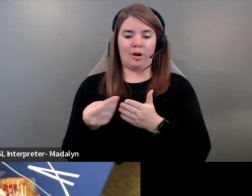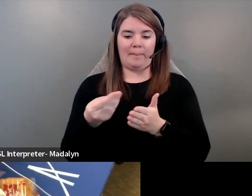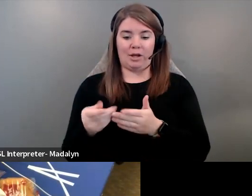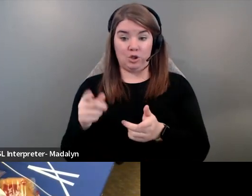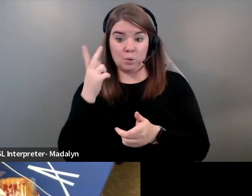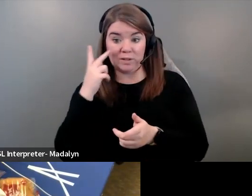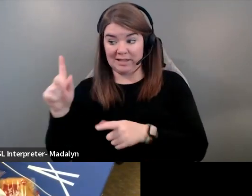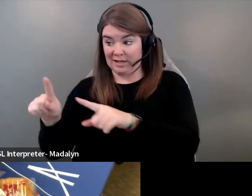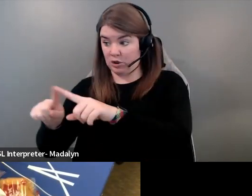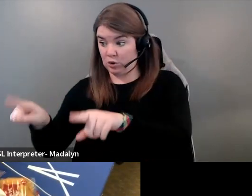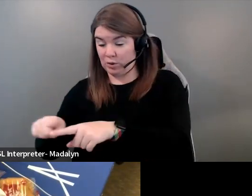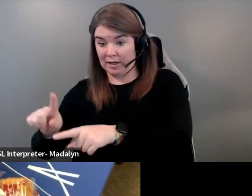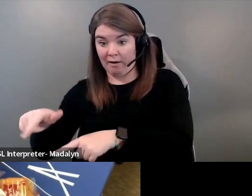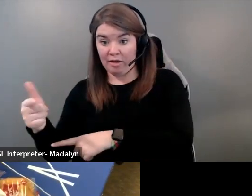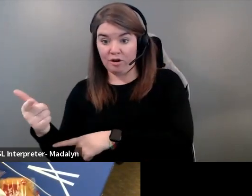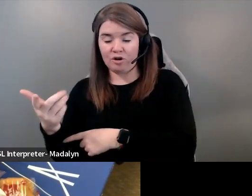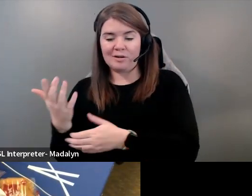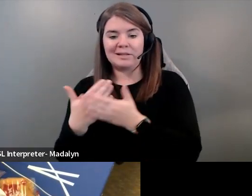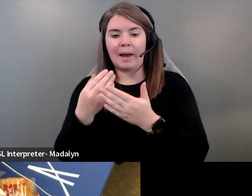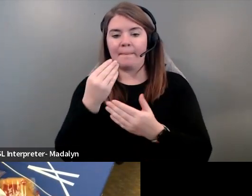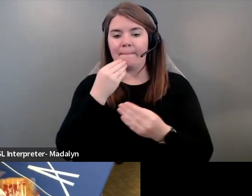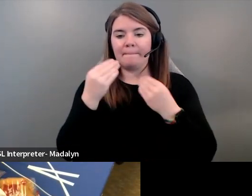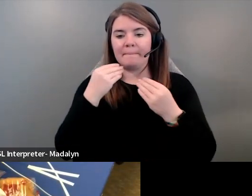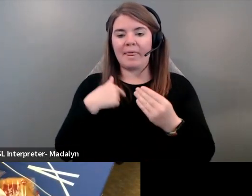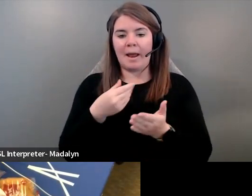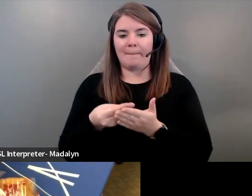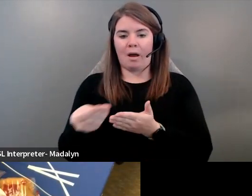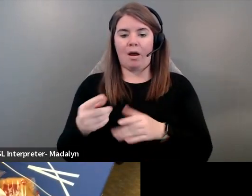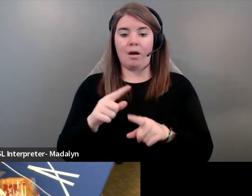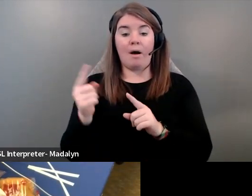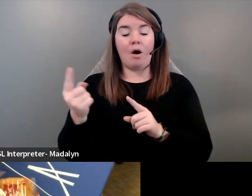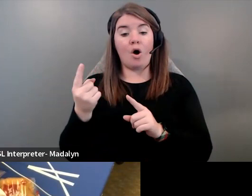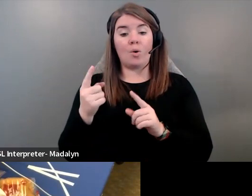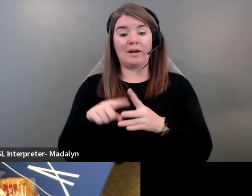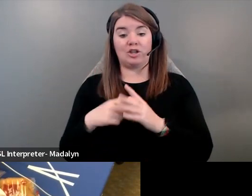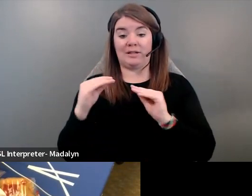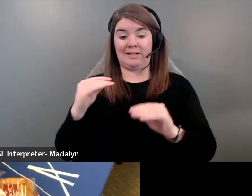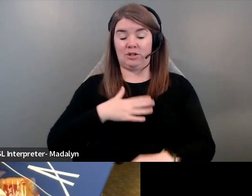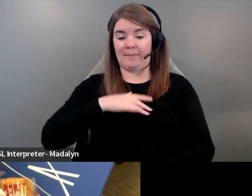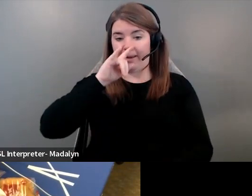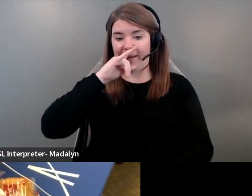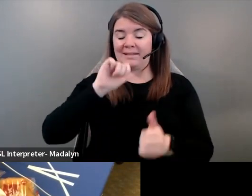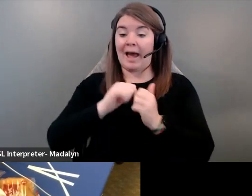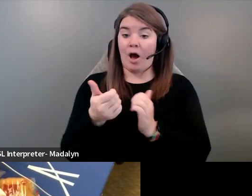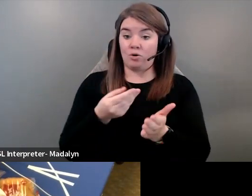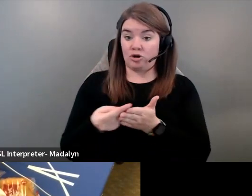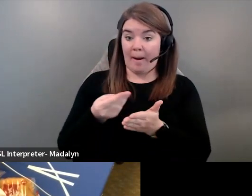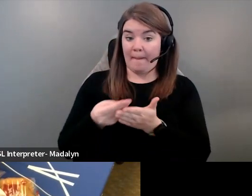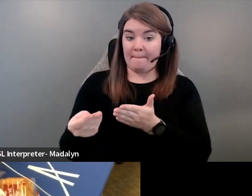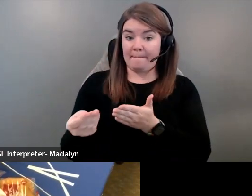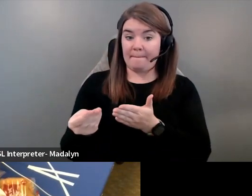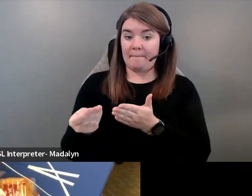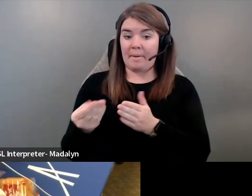screen are some groceries that I bought. But I always start out teaching my kids how to grocery shop before they